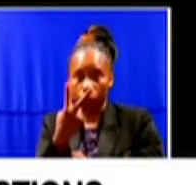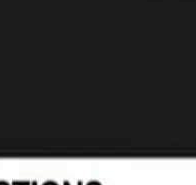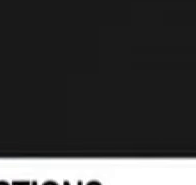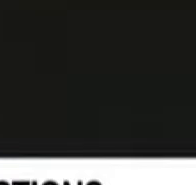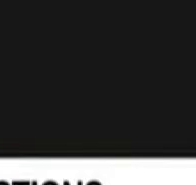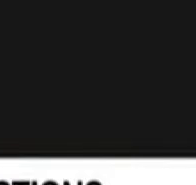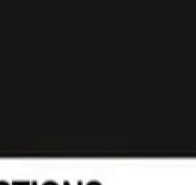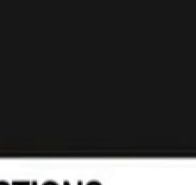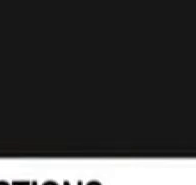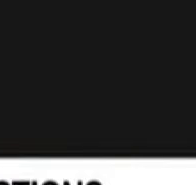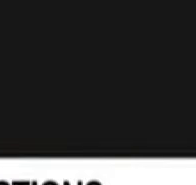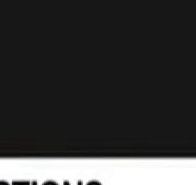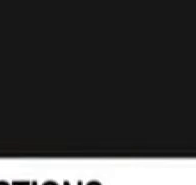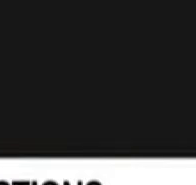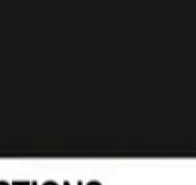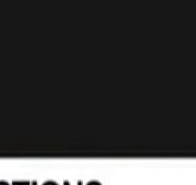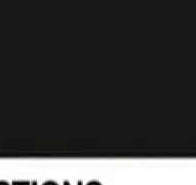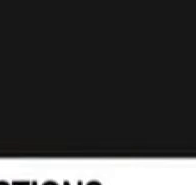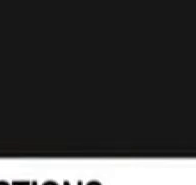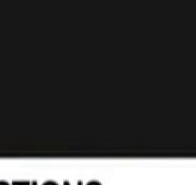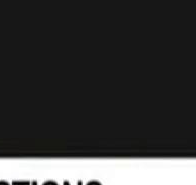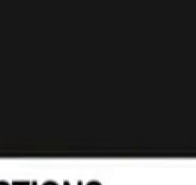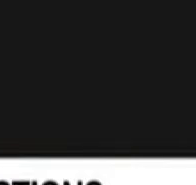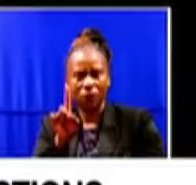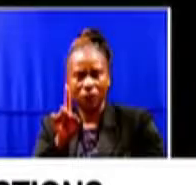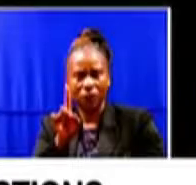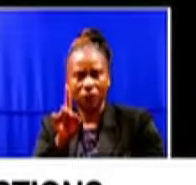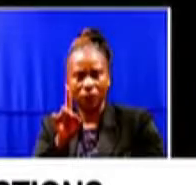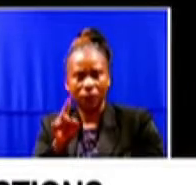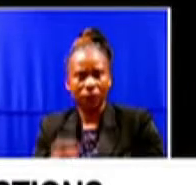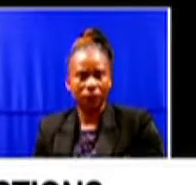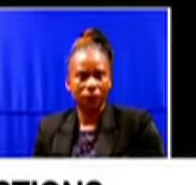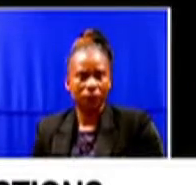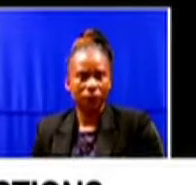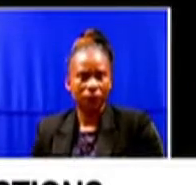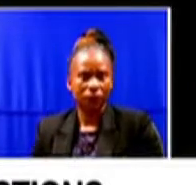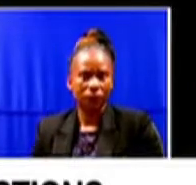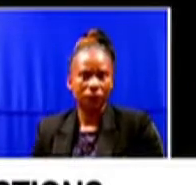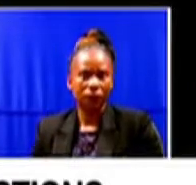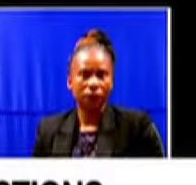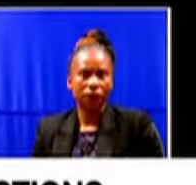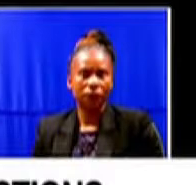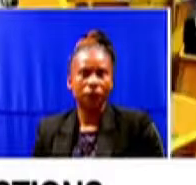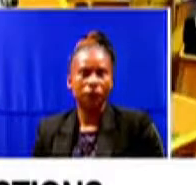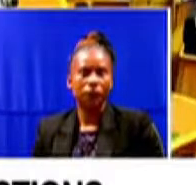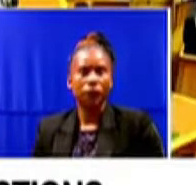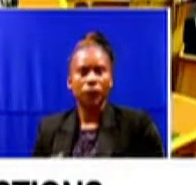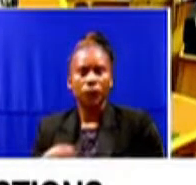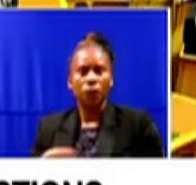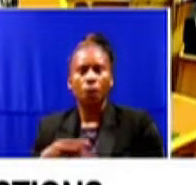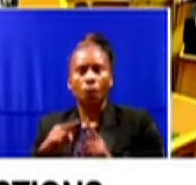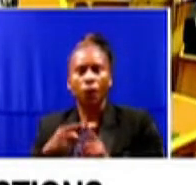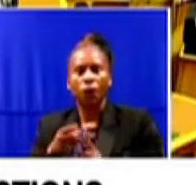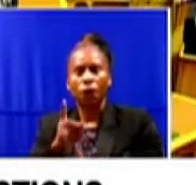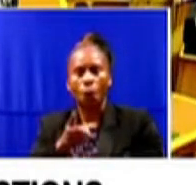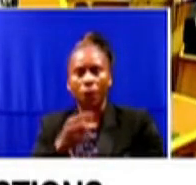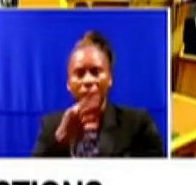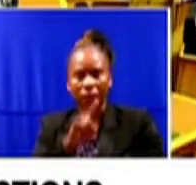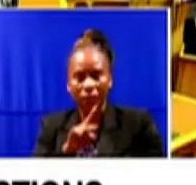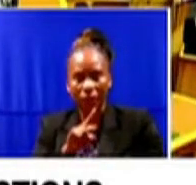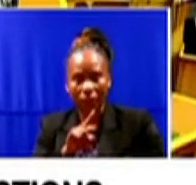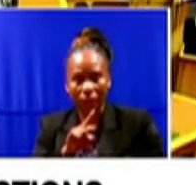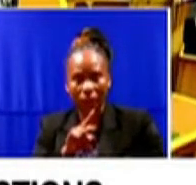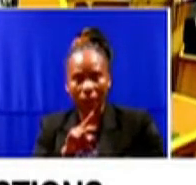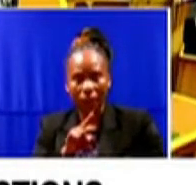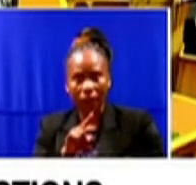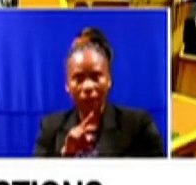What's the point of order? And myself. We are raising a point of order here to say that there is an agenda of questions to the